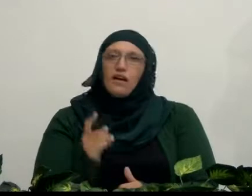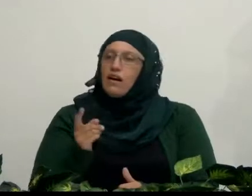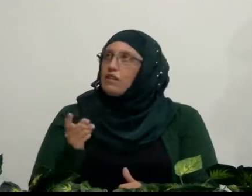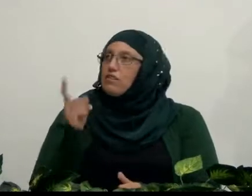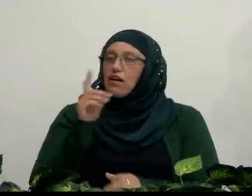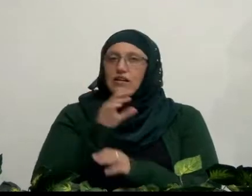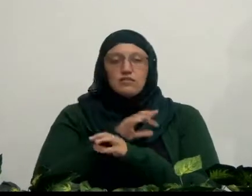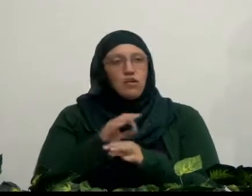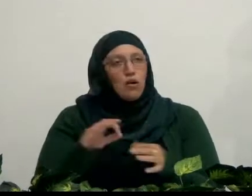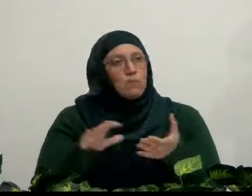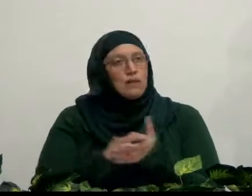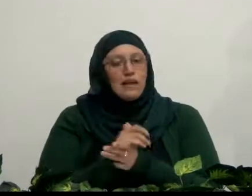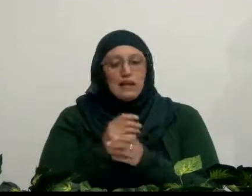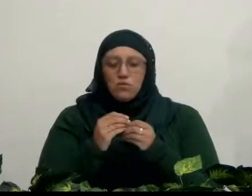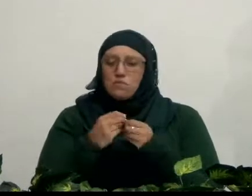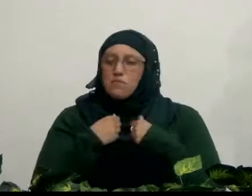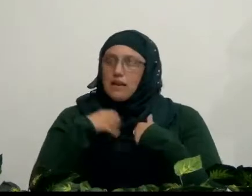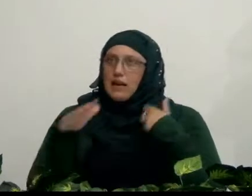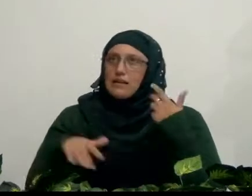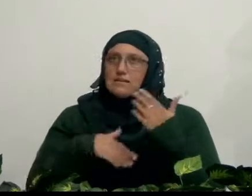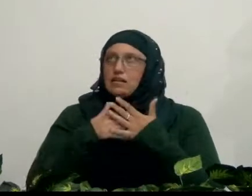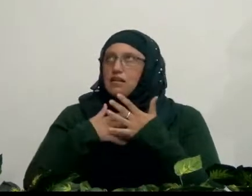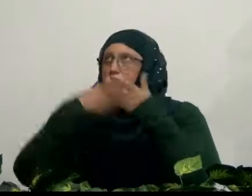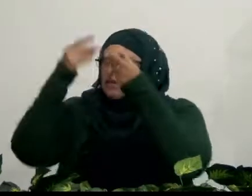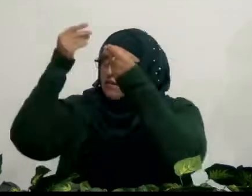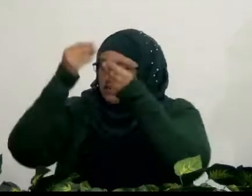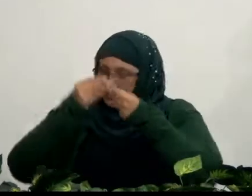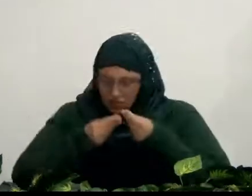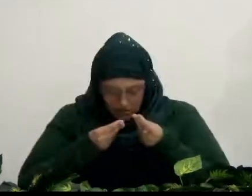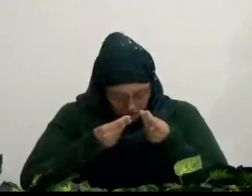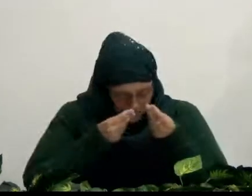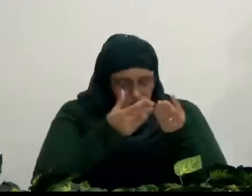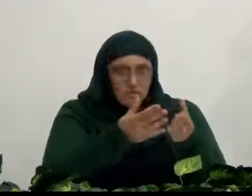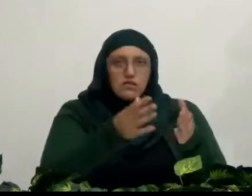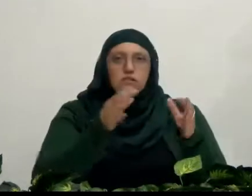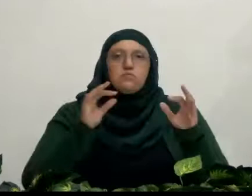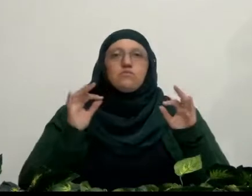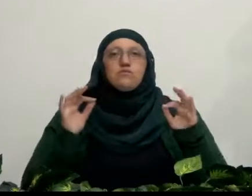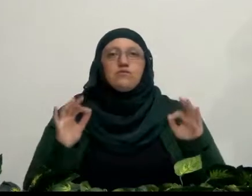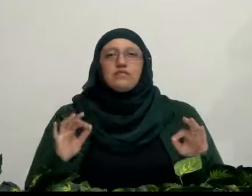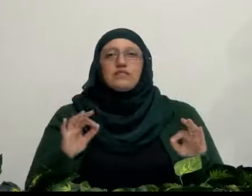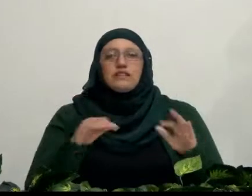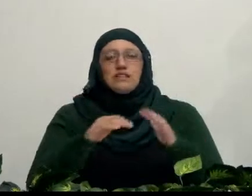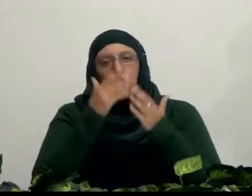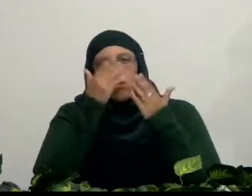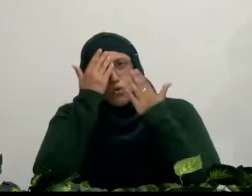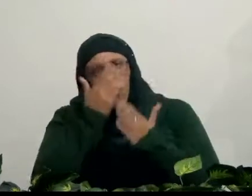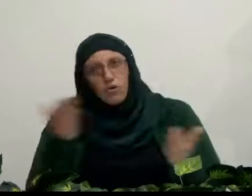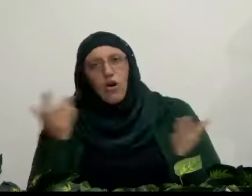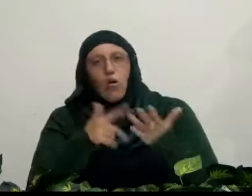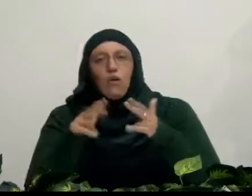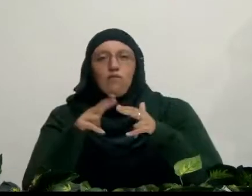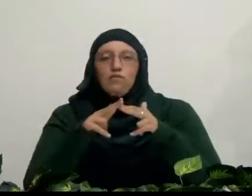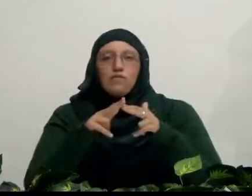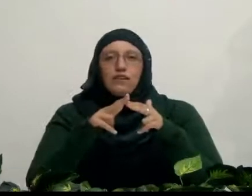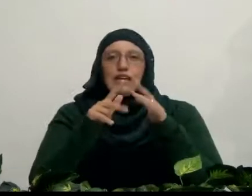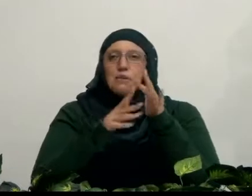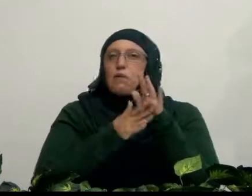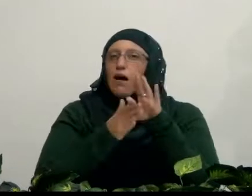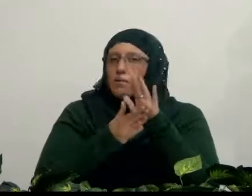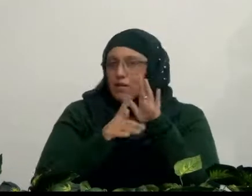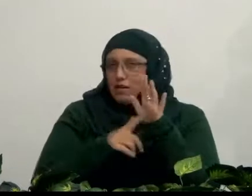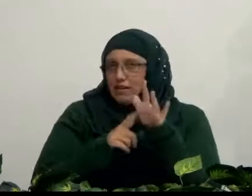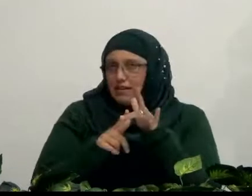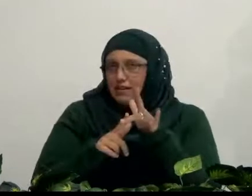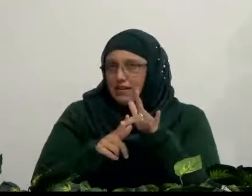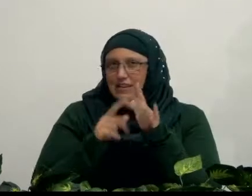with me unless I convey what he has just revealed to me in honor of Ali. O Messenger,